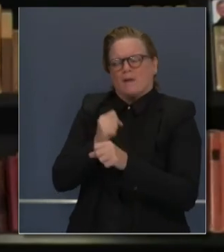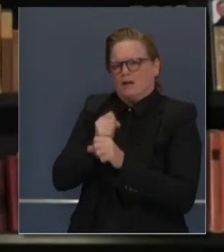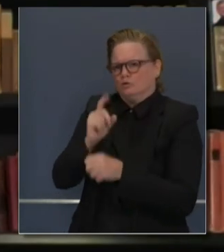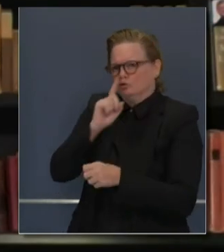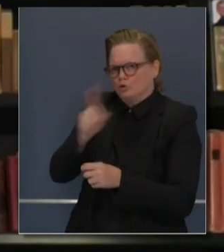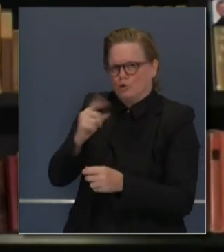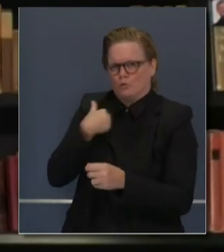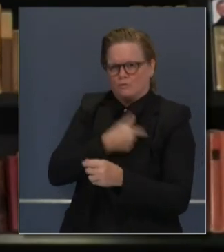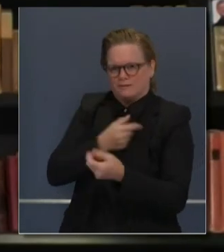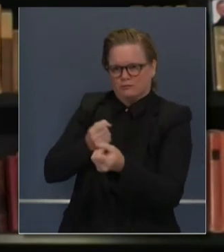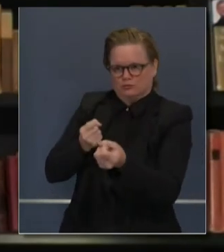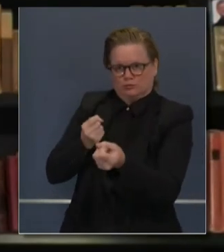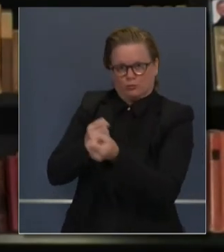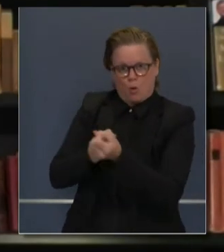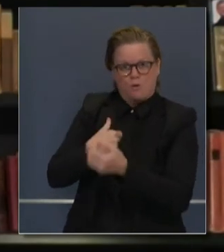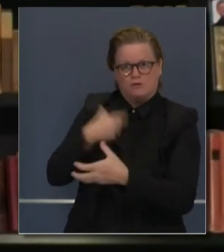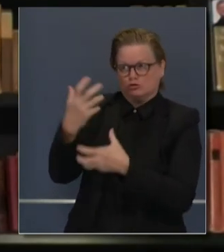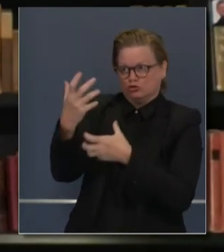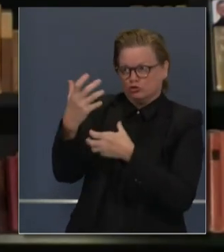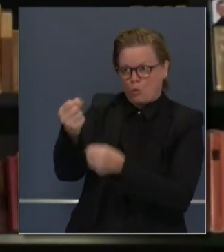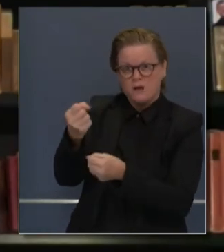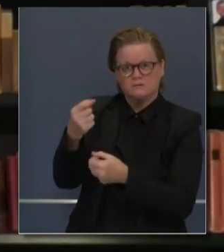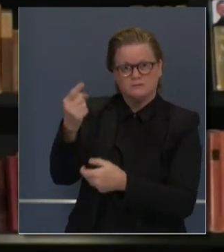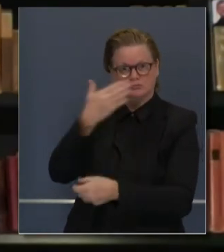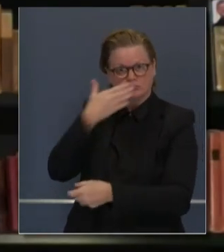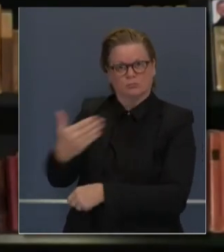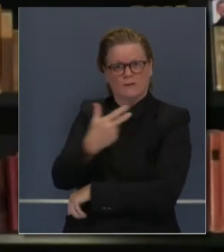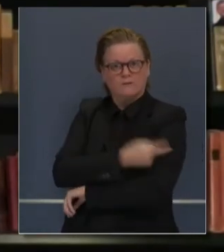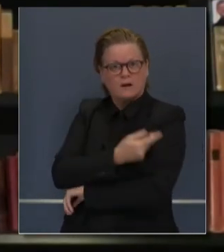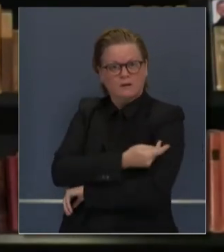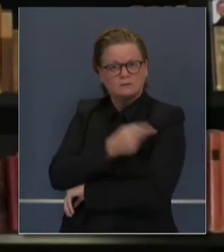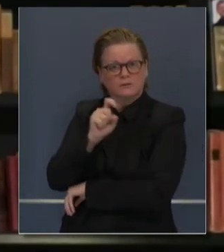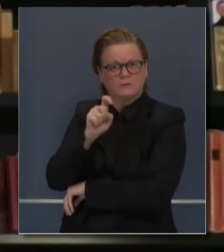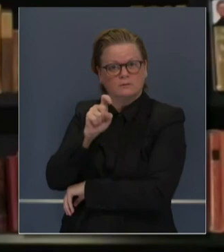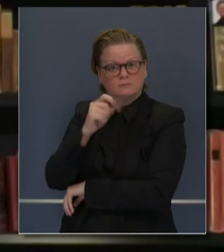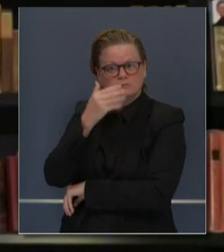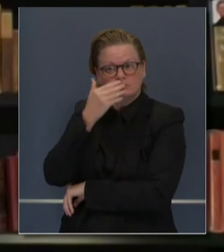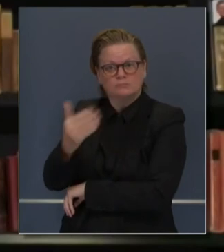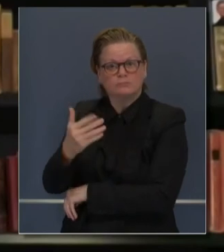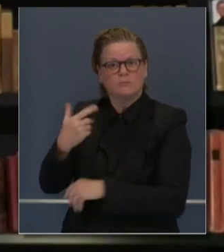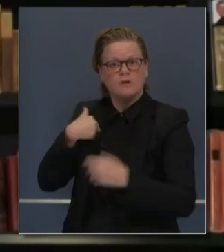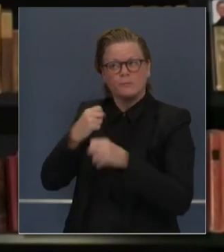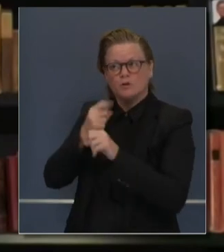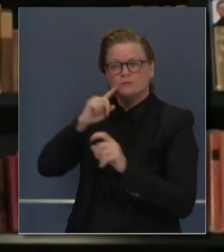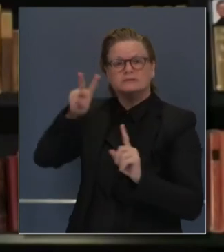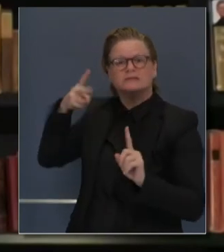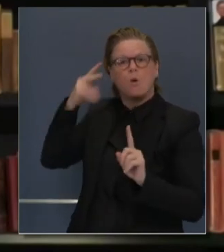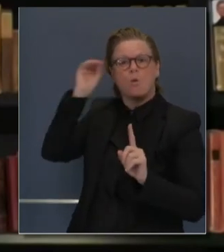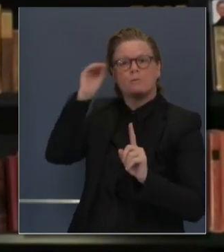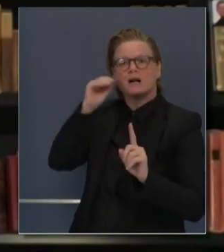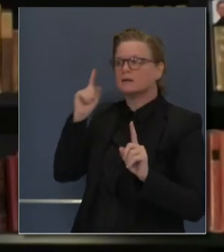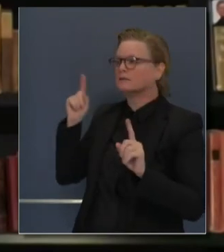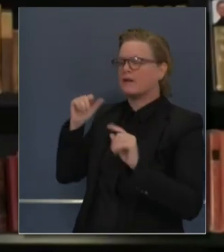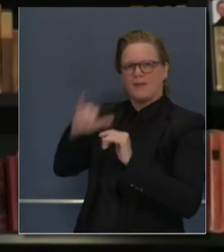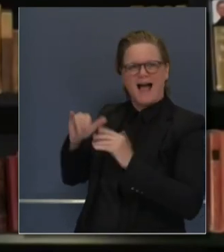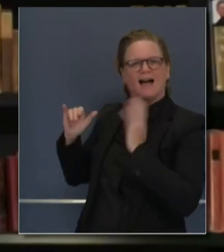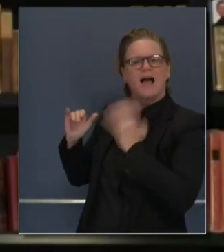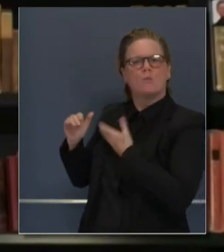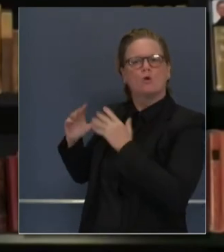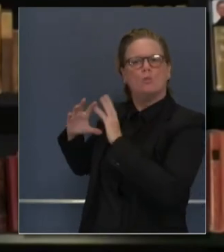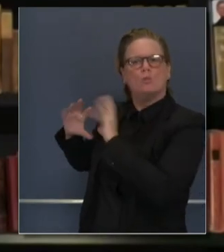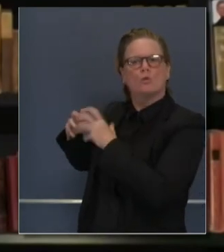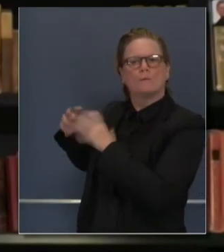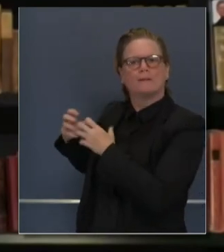trust building and to provide a next set of eyes from some of the world's leading experts that just happen to reside here in the